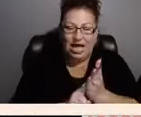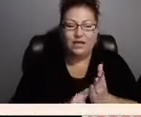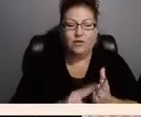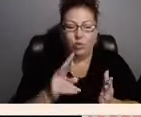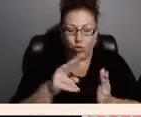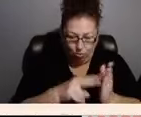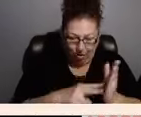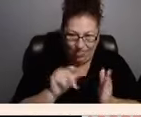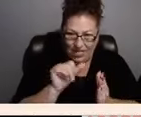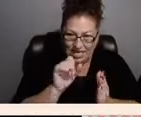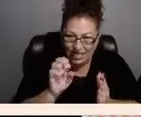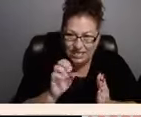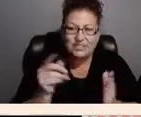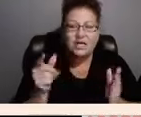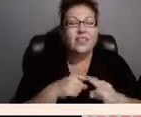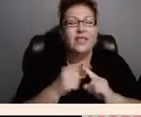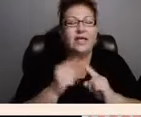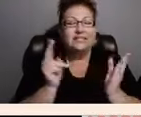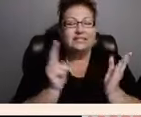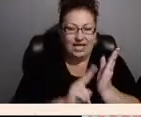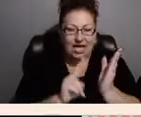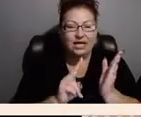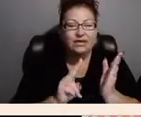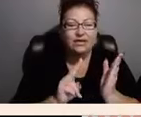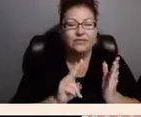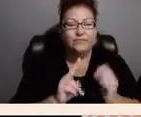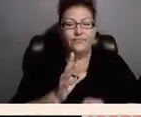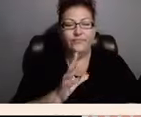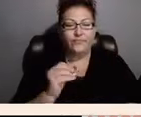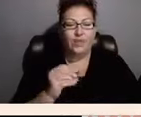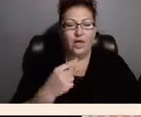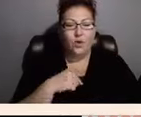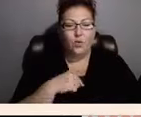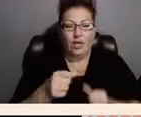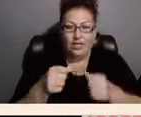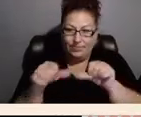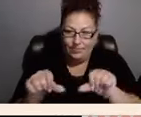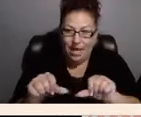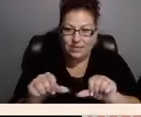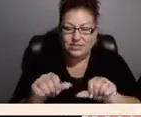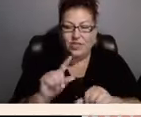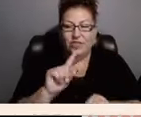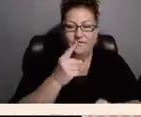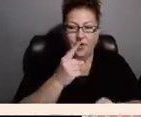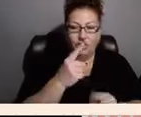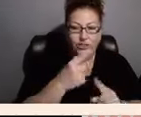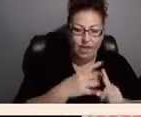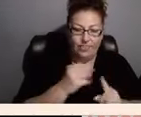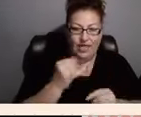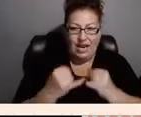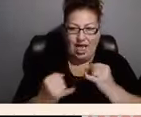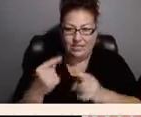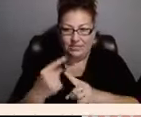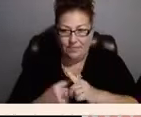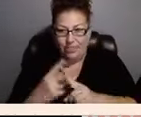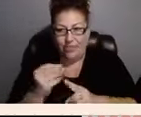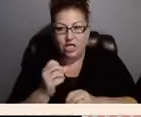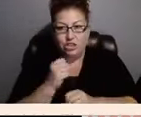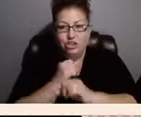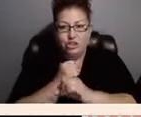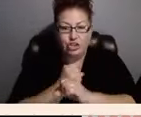the contract. And we put down the first glass of security, and before we know it, I have my own